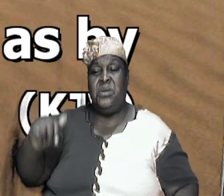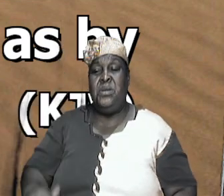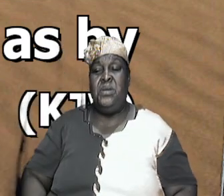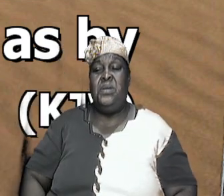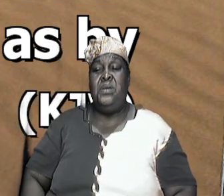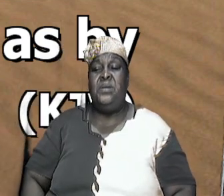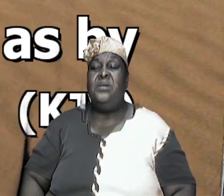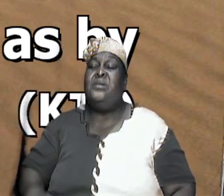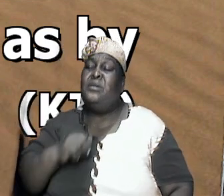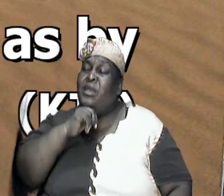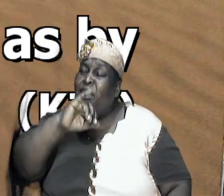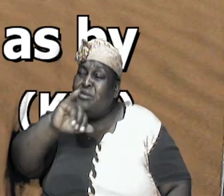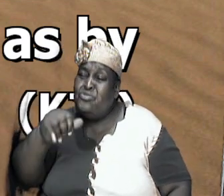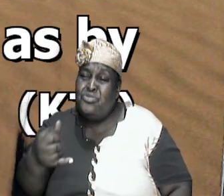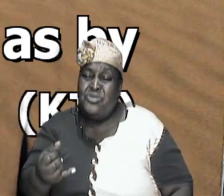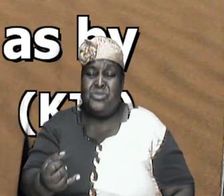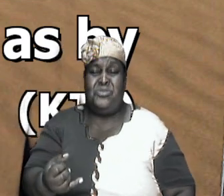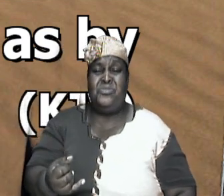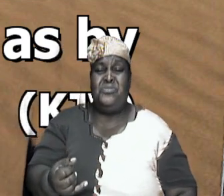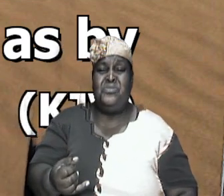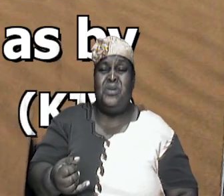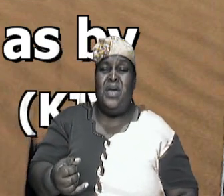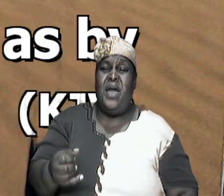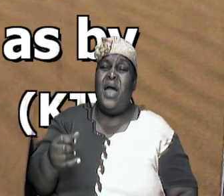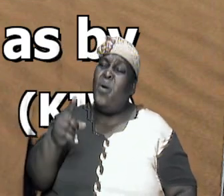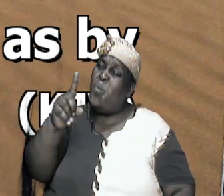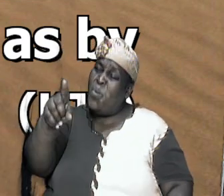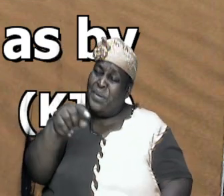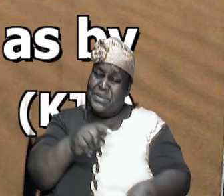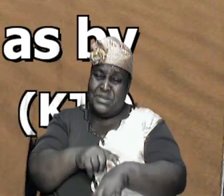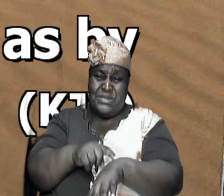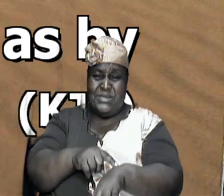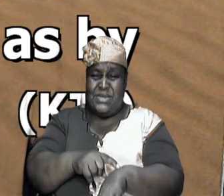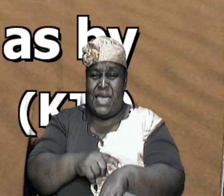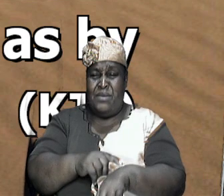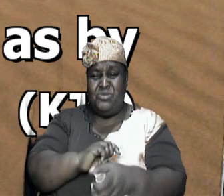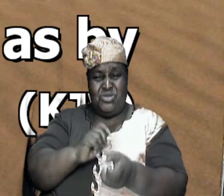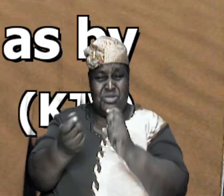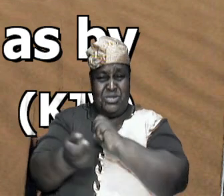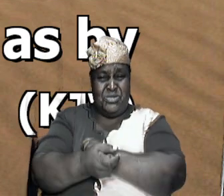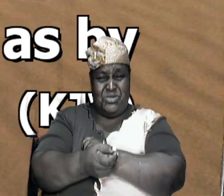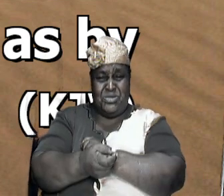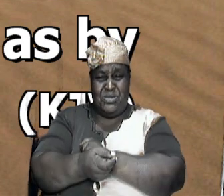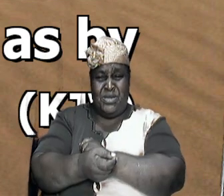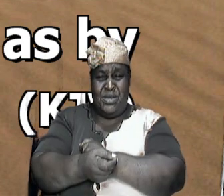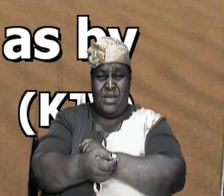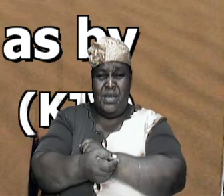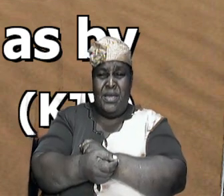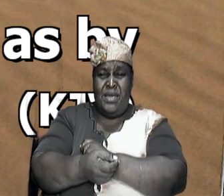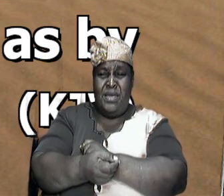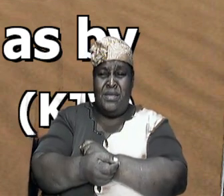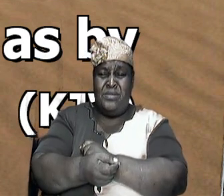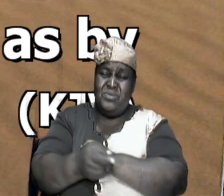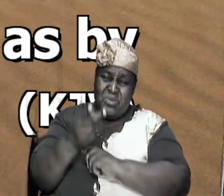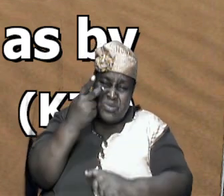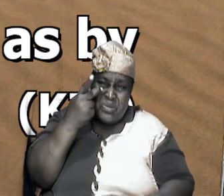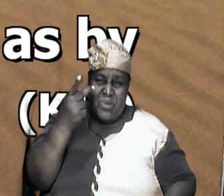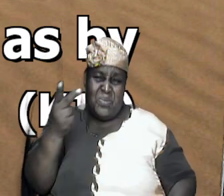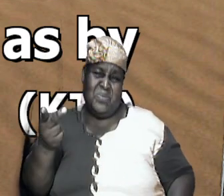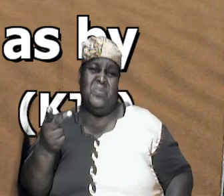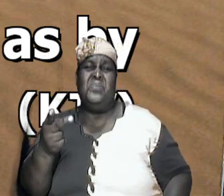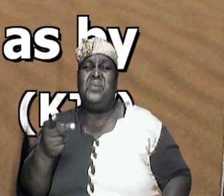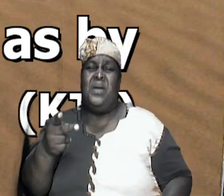So it is not just, it's not just a one-time change. It's not that you just look